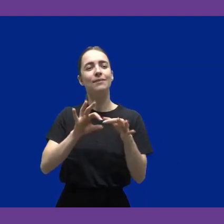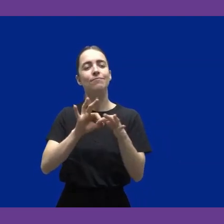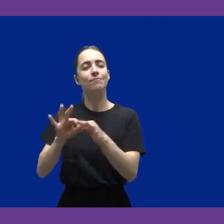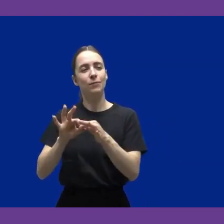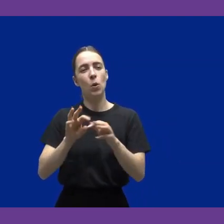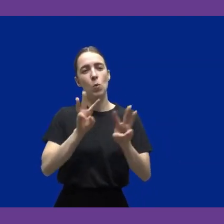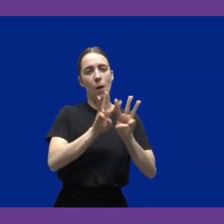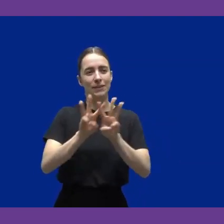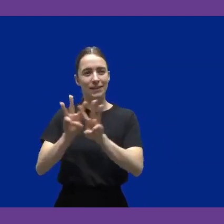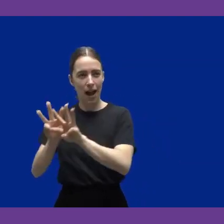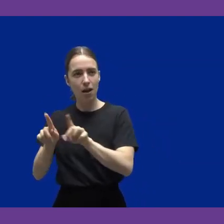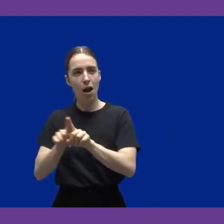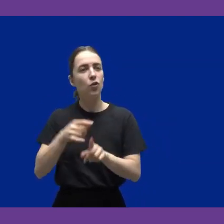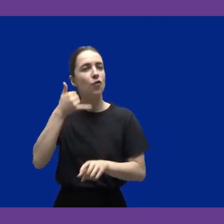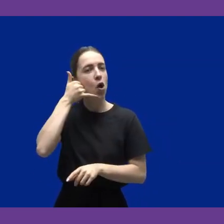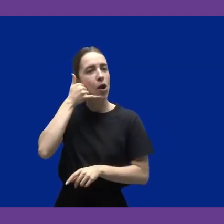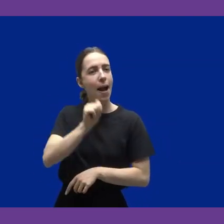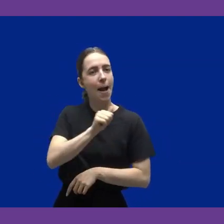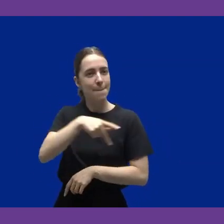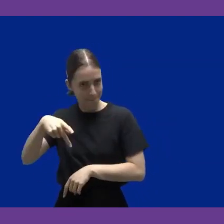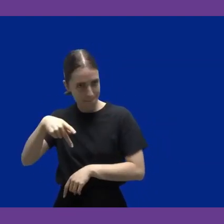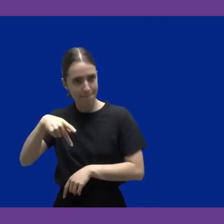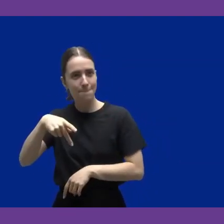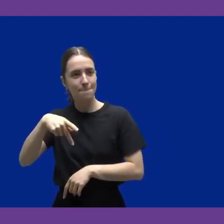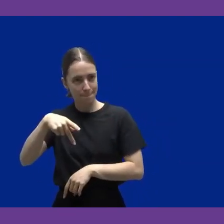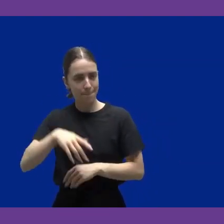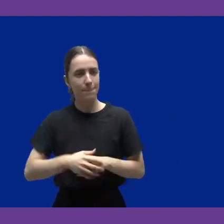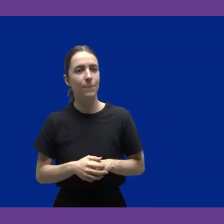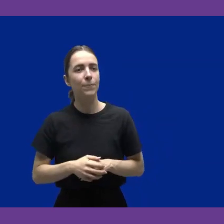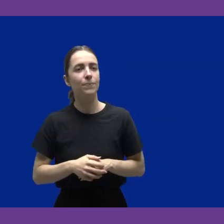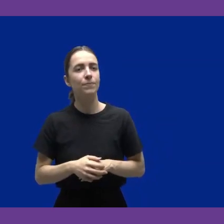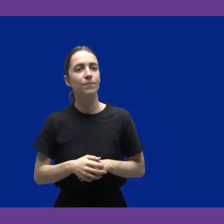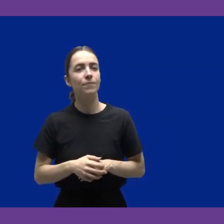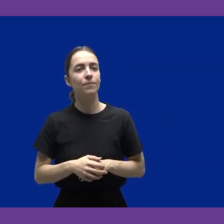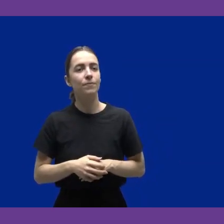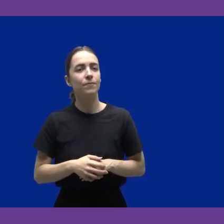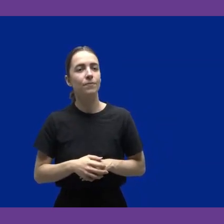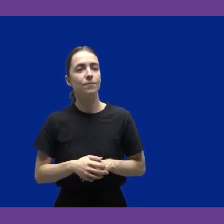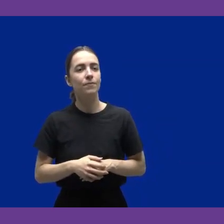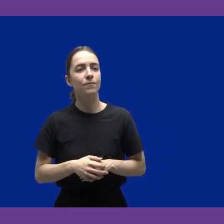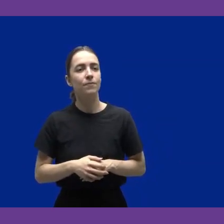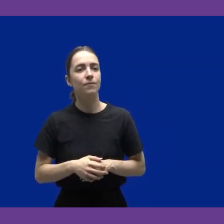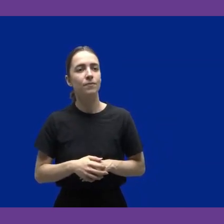have it for the EAA and the relative standard, Fernando? As far as I know,